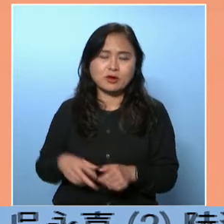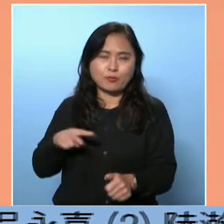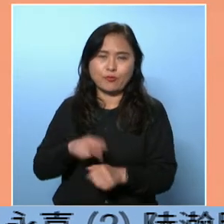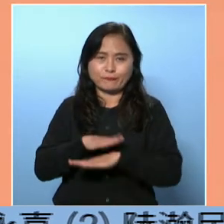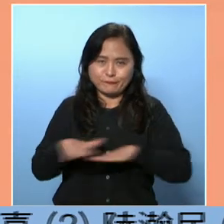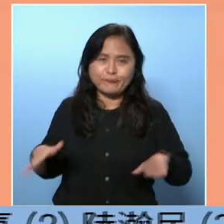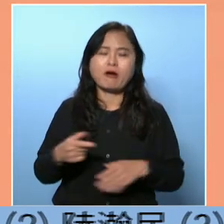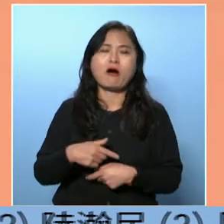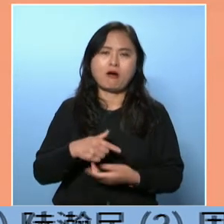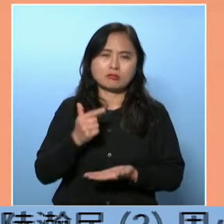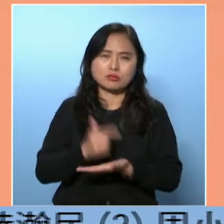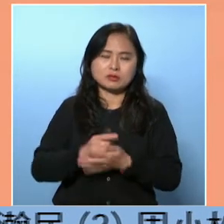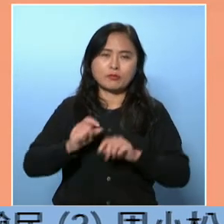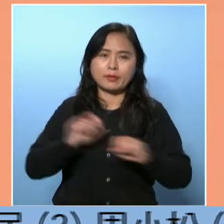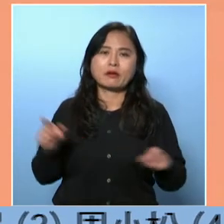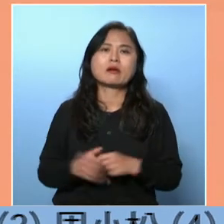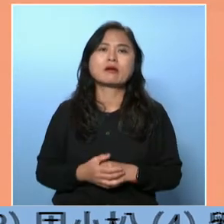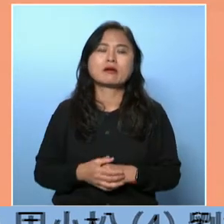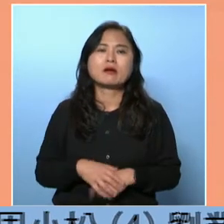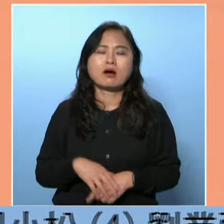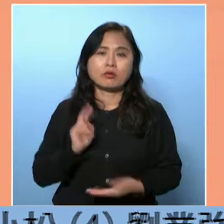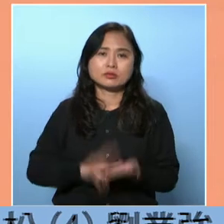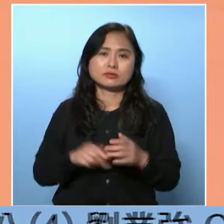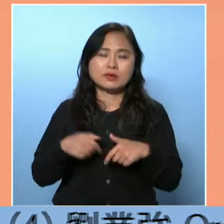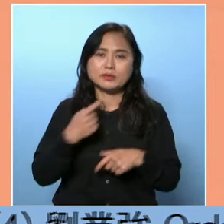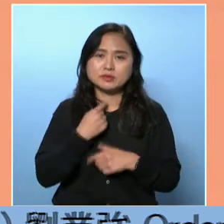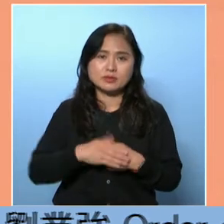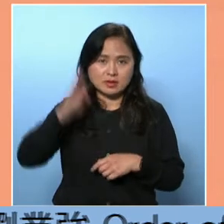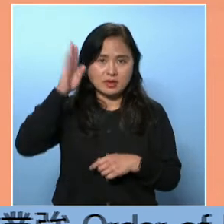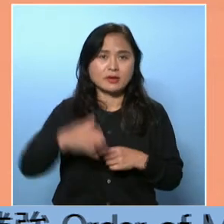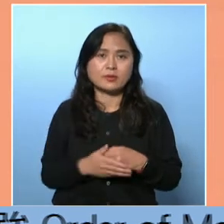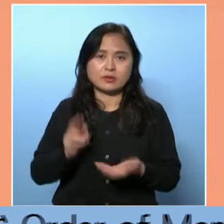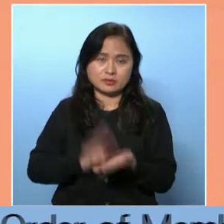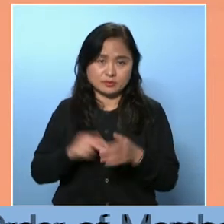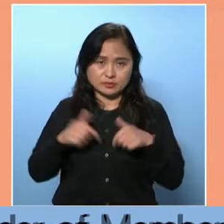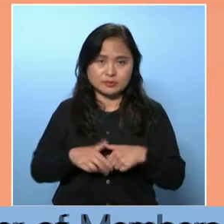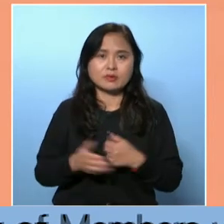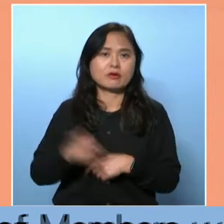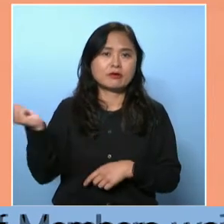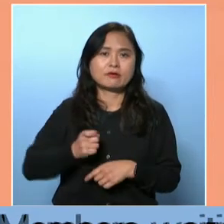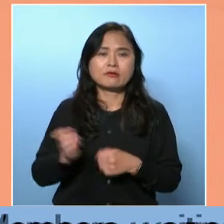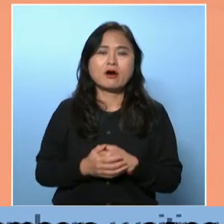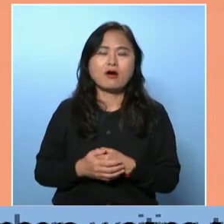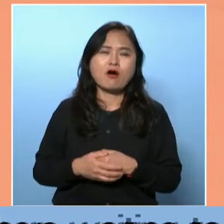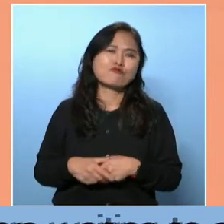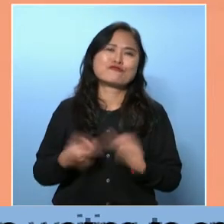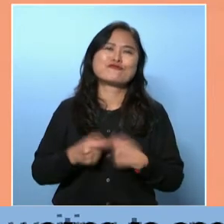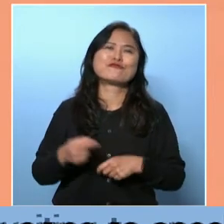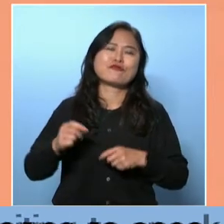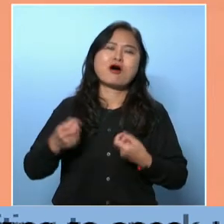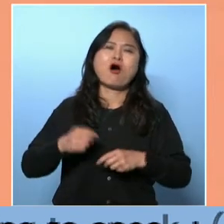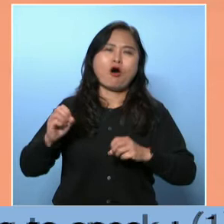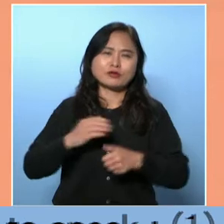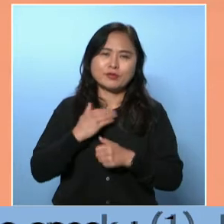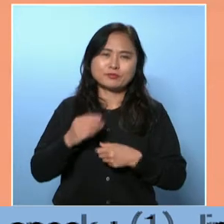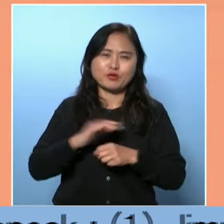We should demonstrate solidarity and help to stabilize the epidemic. We are confident,